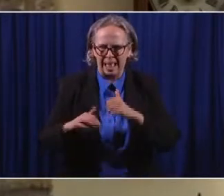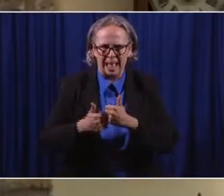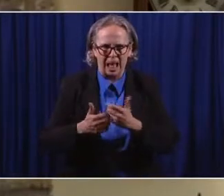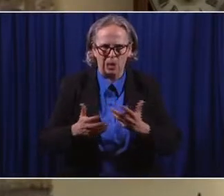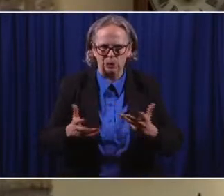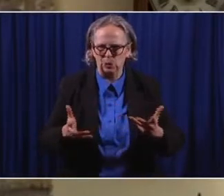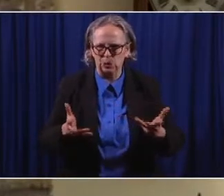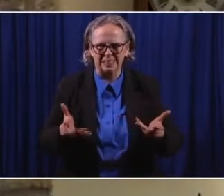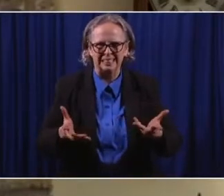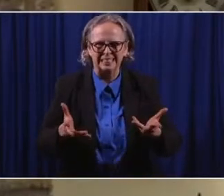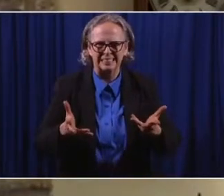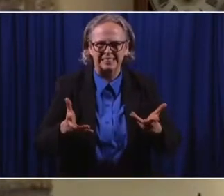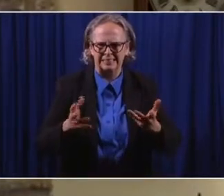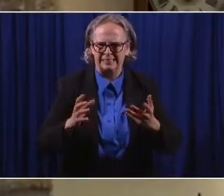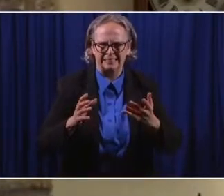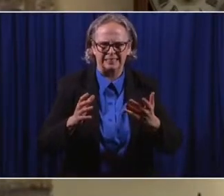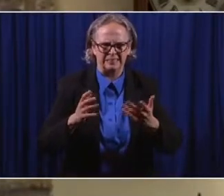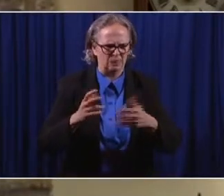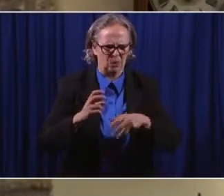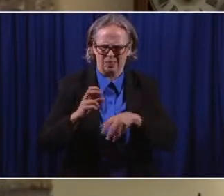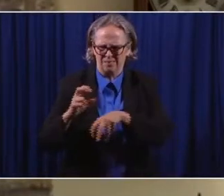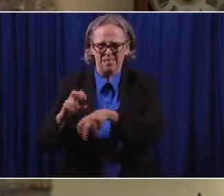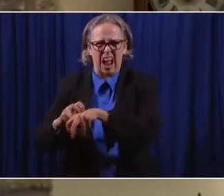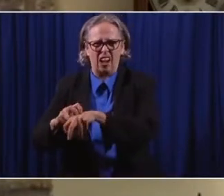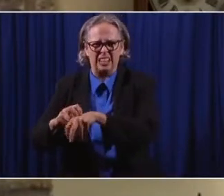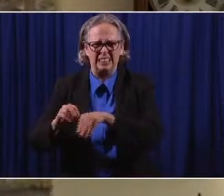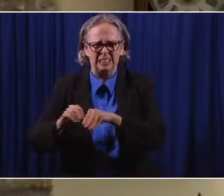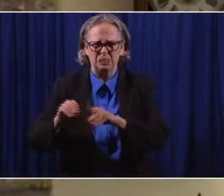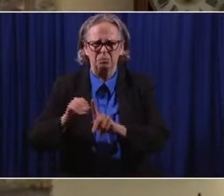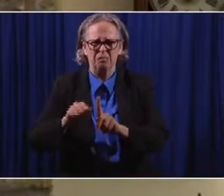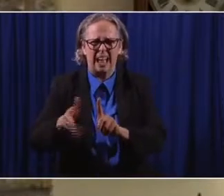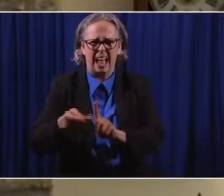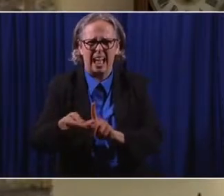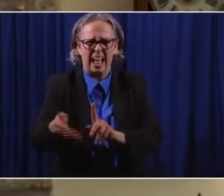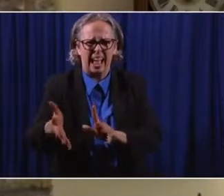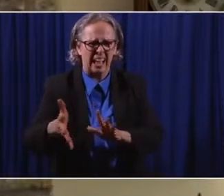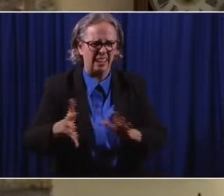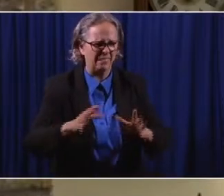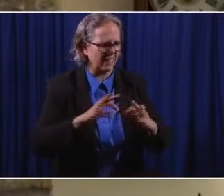What's the balance? And so what we came up with is visitation outside.